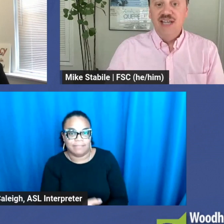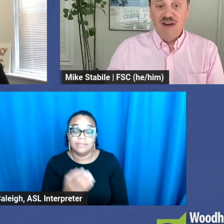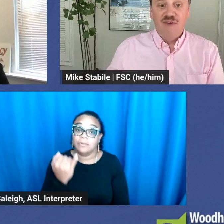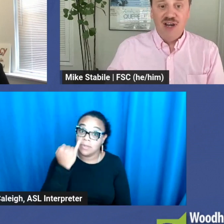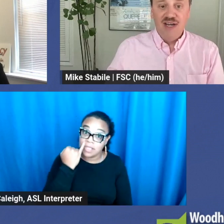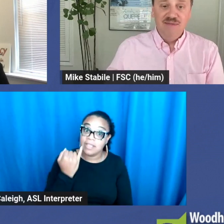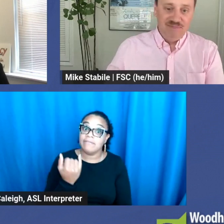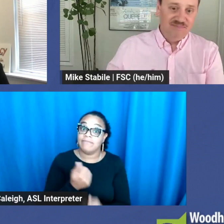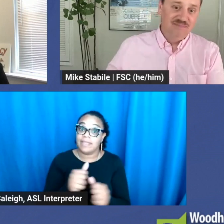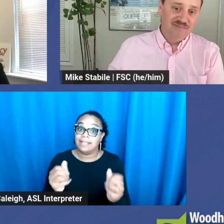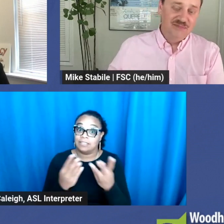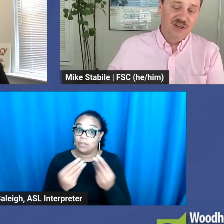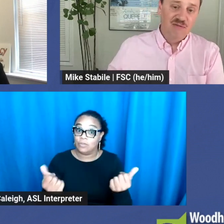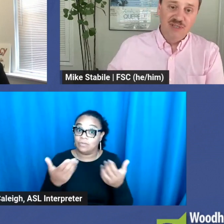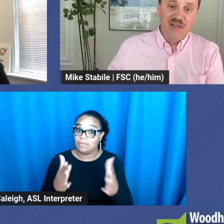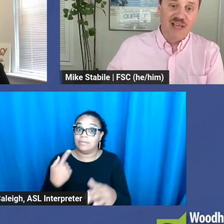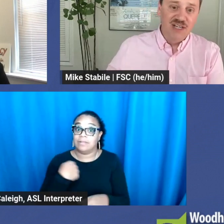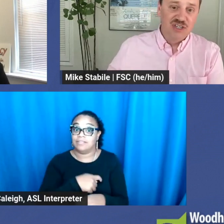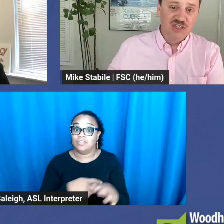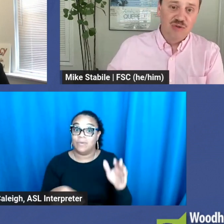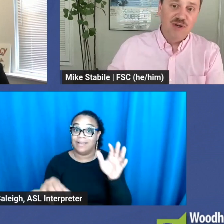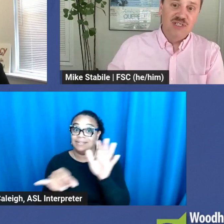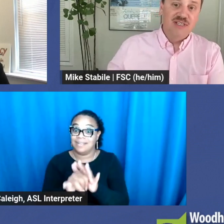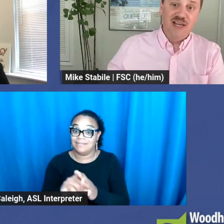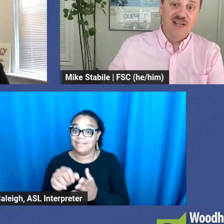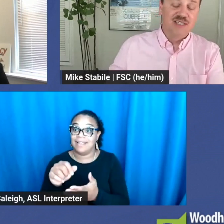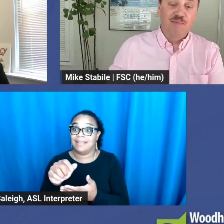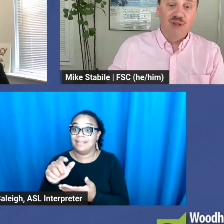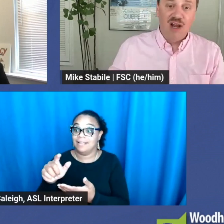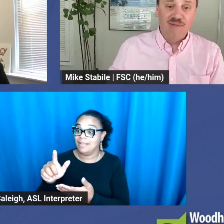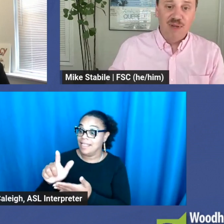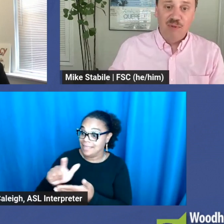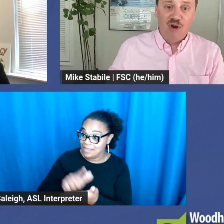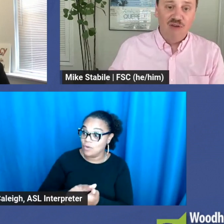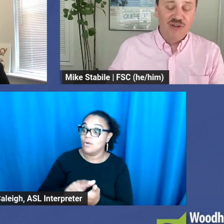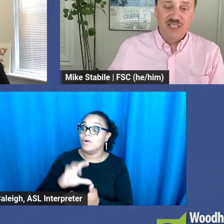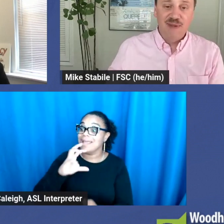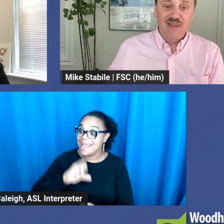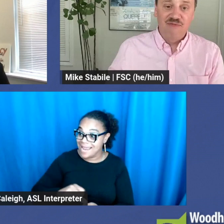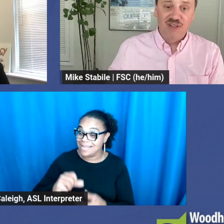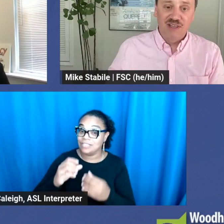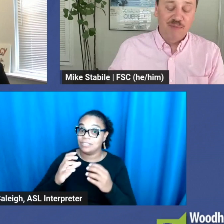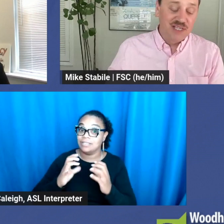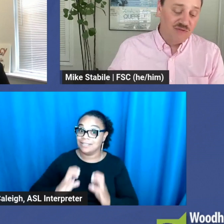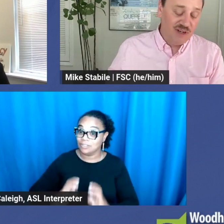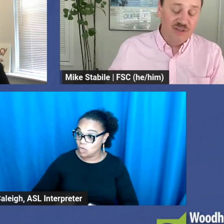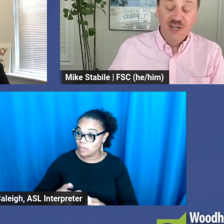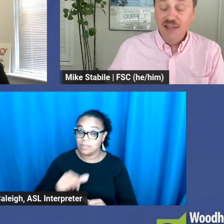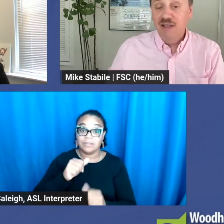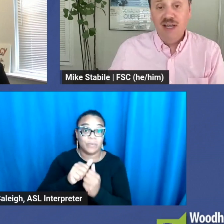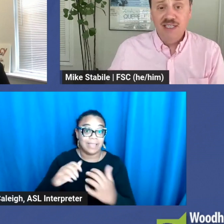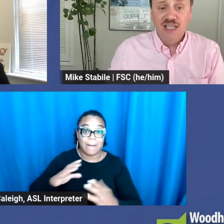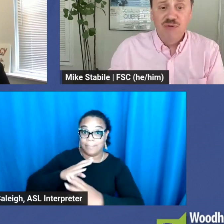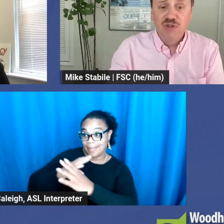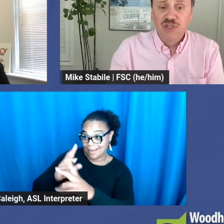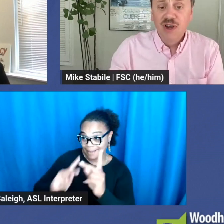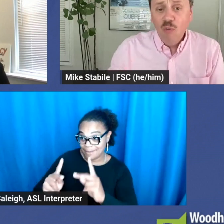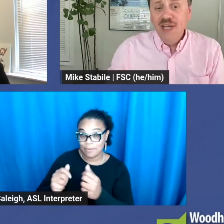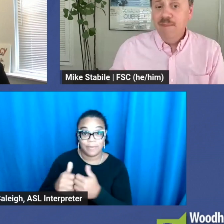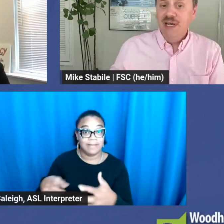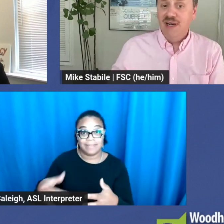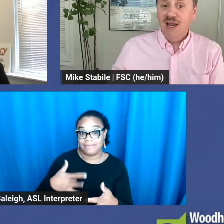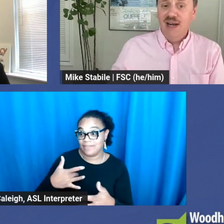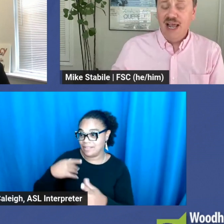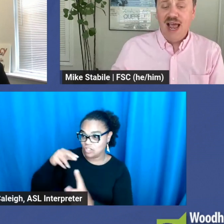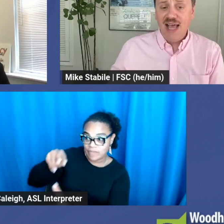us to identify, legal age consumers and doesn't block people off, it doesn't make them feel like they're being surveilled, I think a lot of sites will use it.